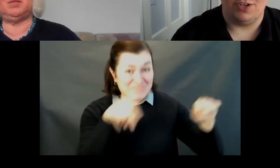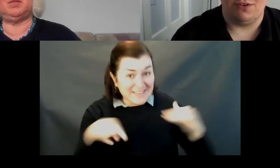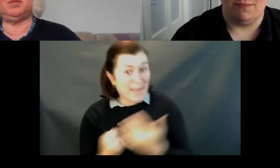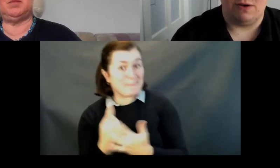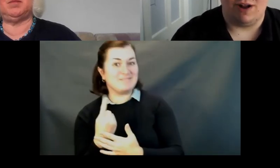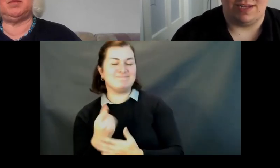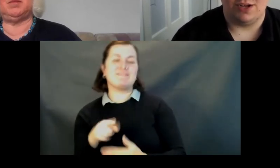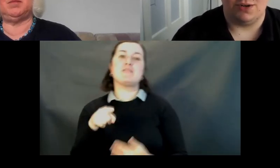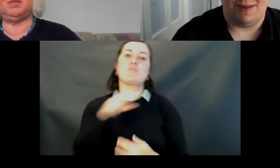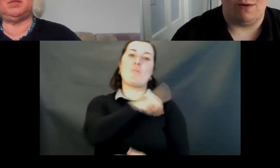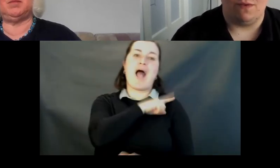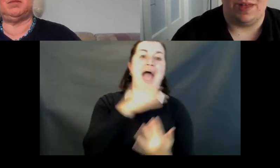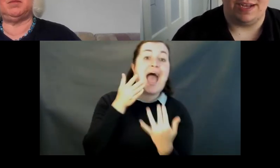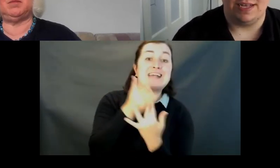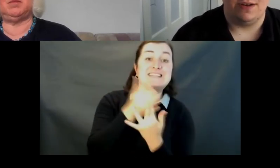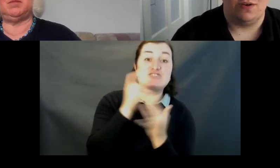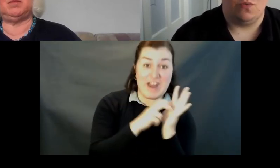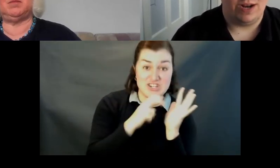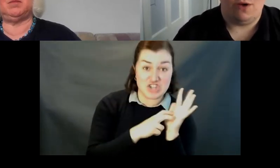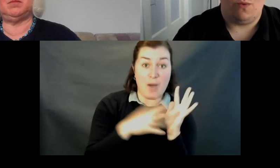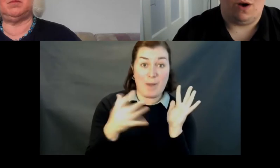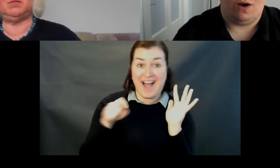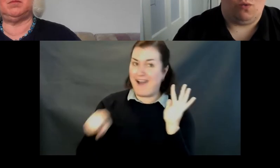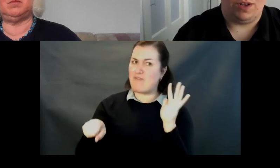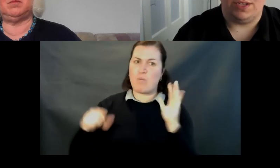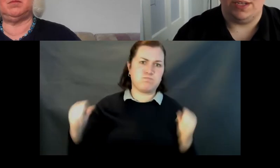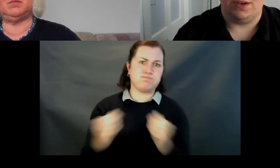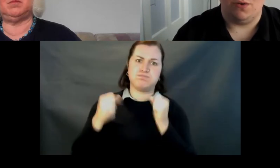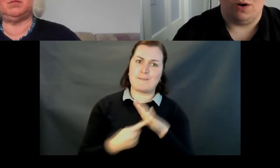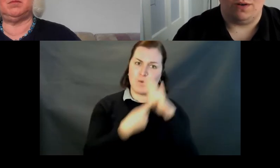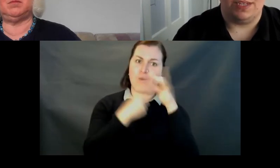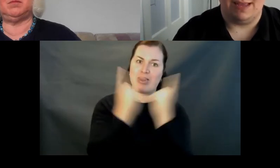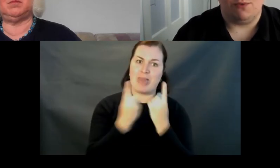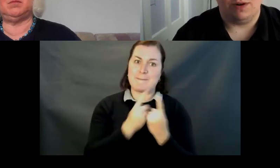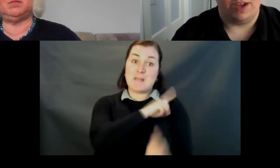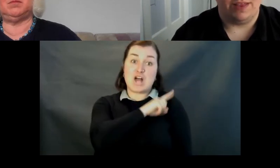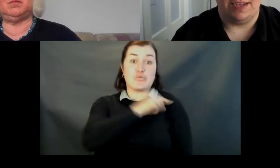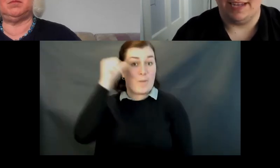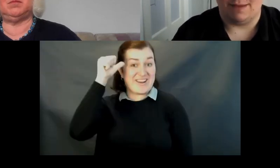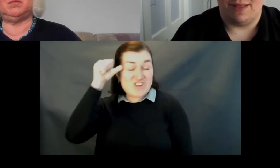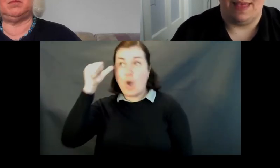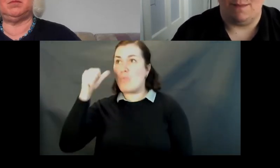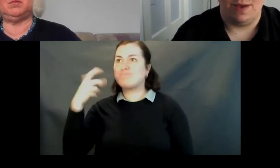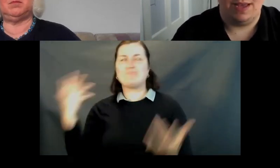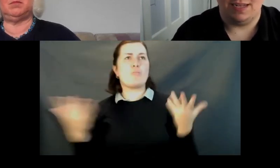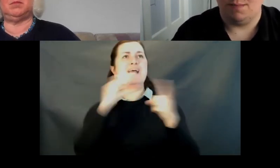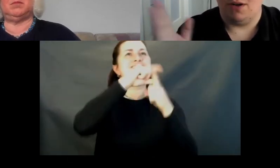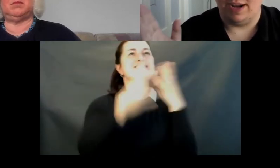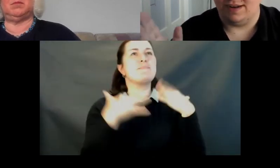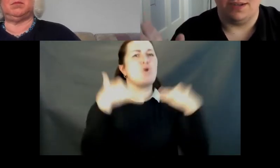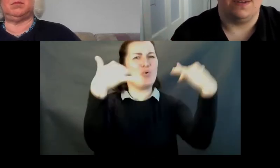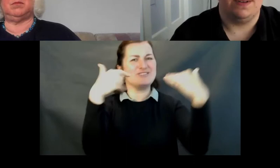Access Register at the Belgrade is such a powerful thing, is that we know our audiences who are disabled, and we can then segment them